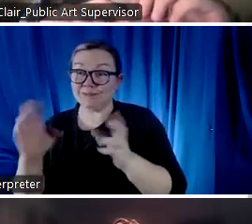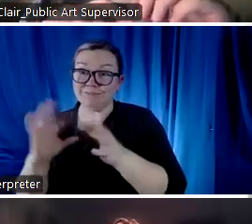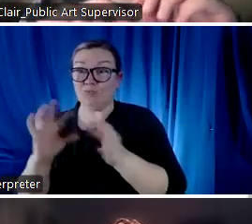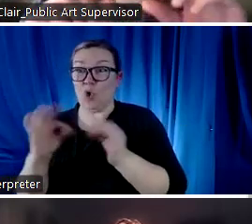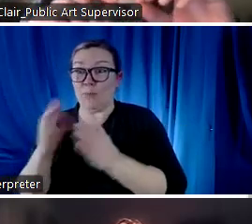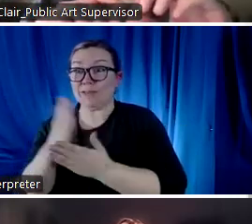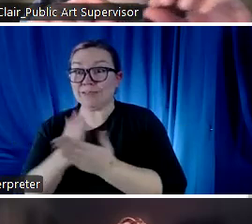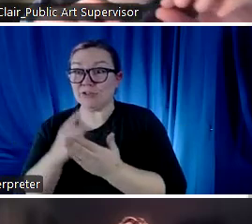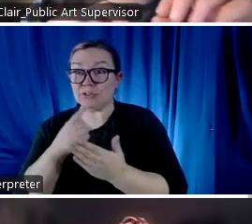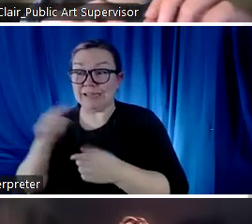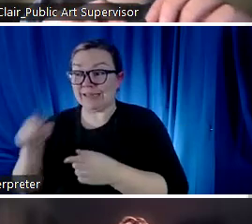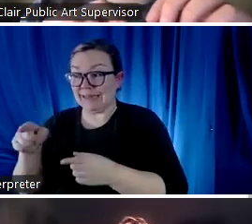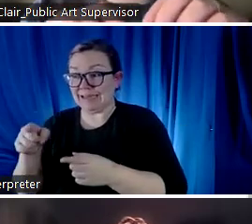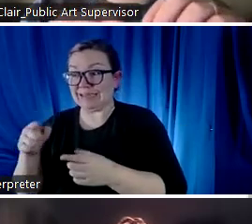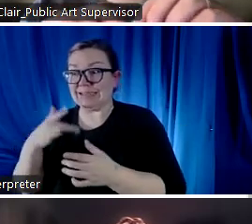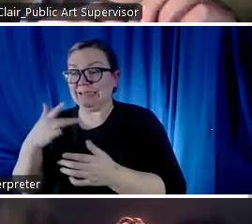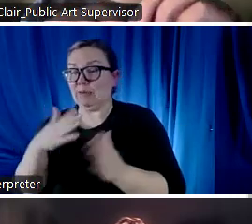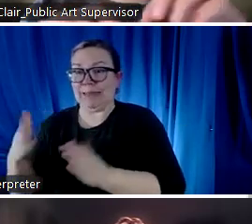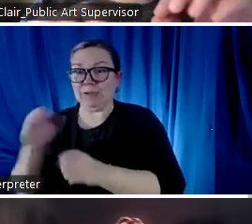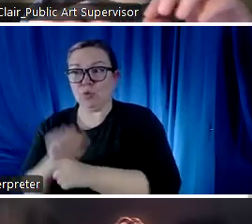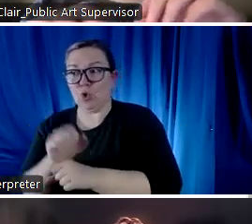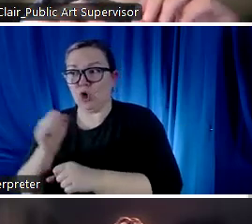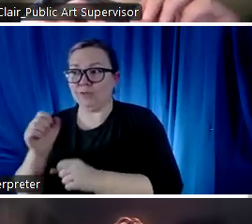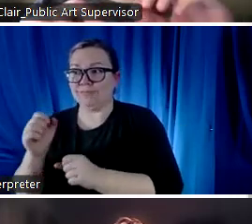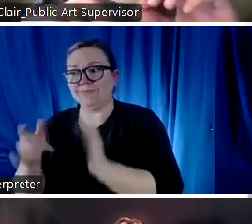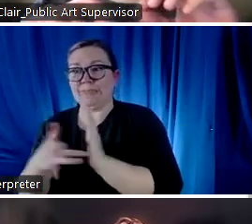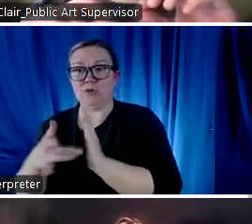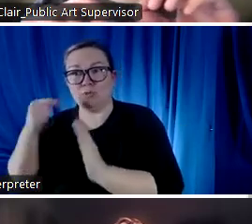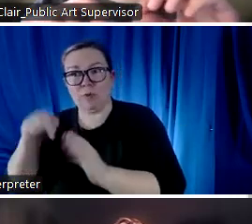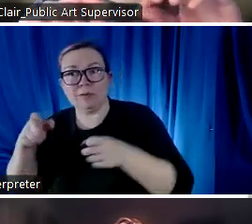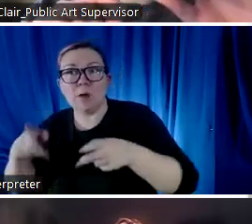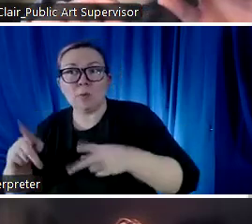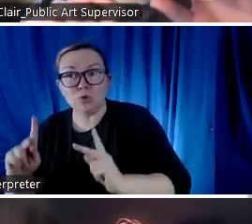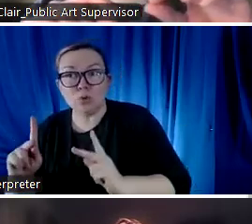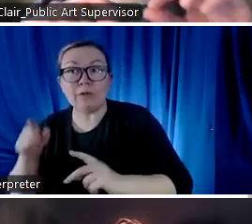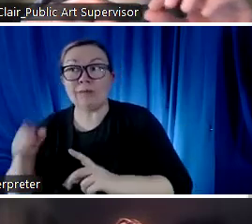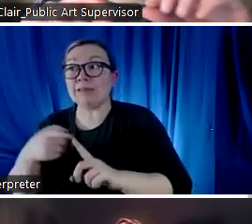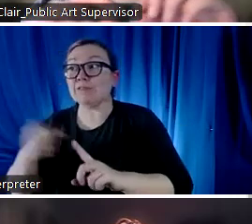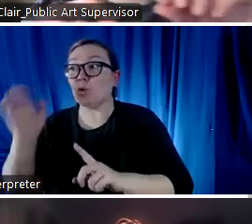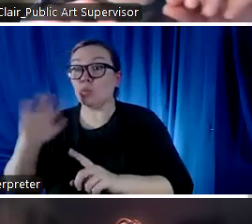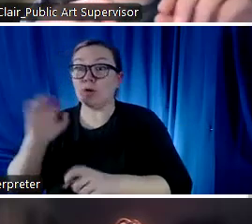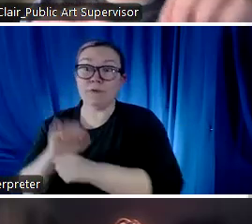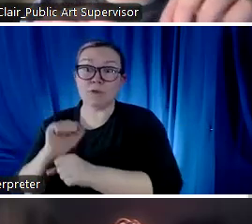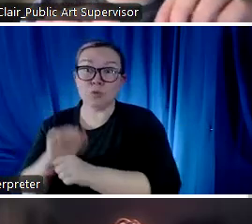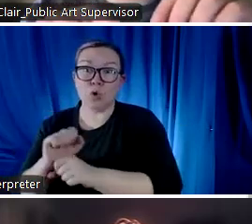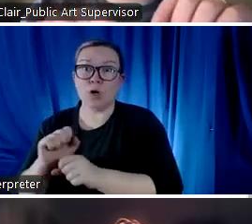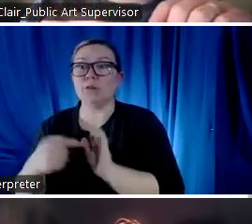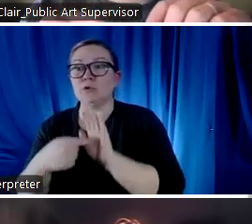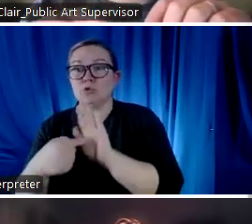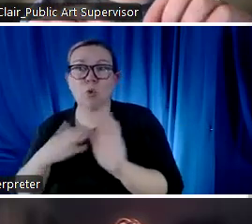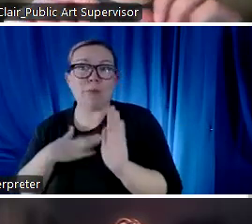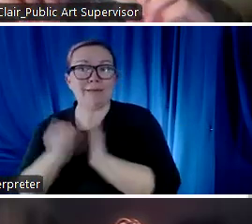works, I plan to work digitally for this opportunity. These digital works are, from a previous body of work, but display my